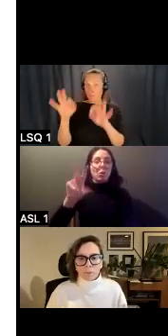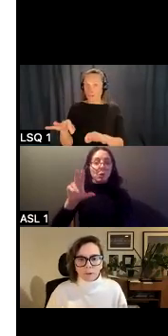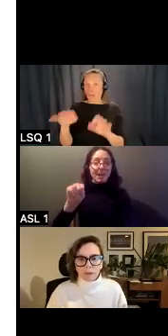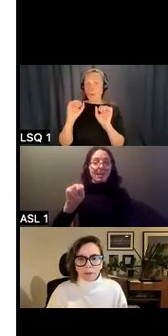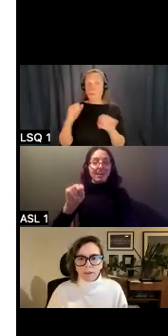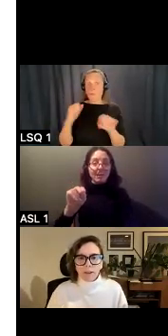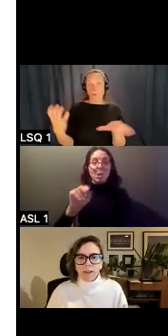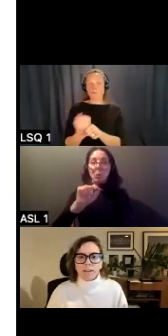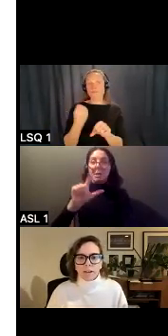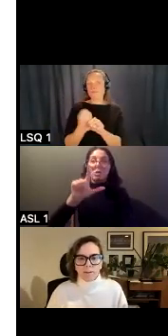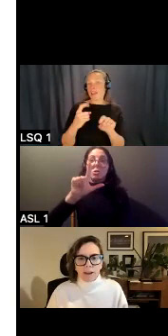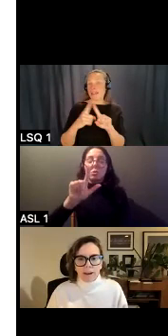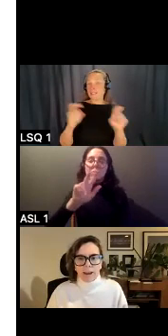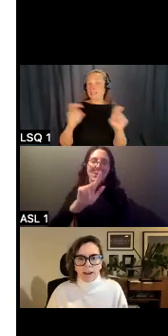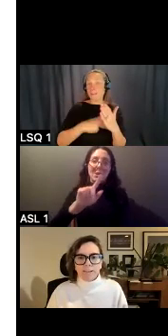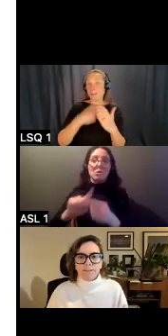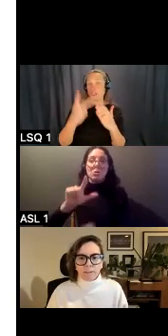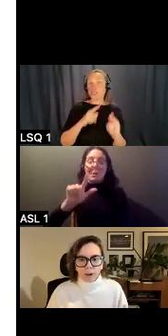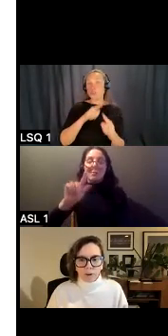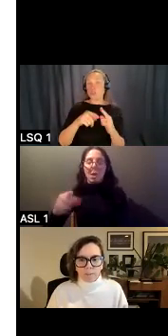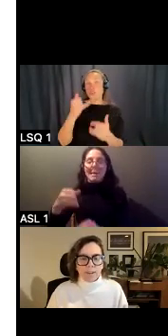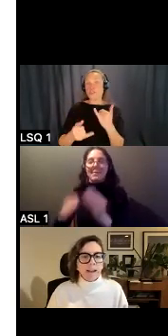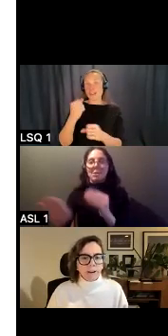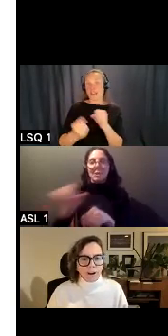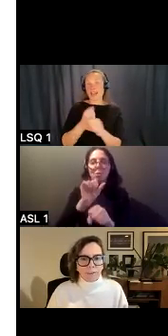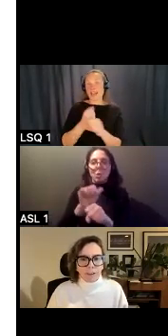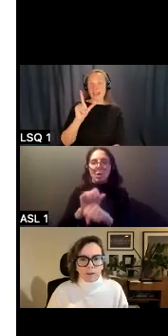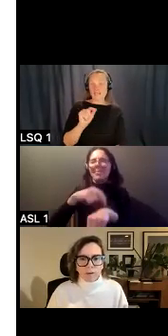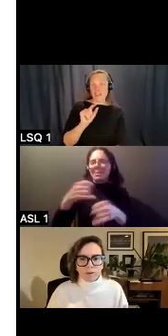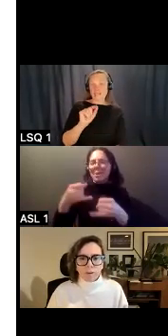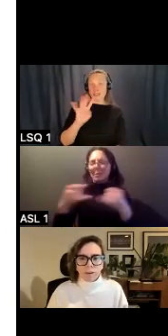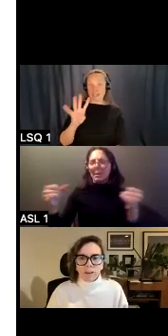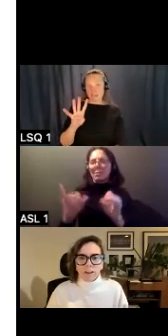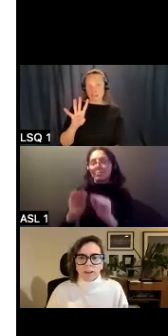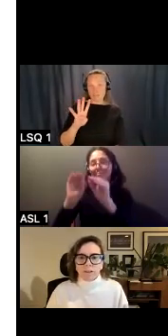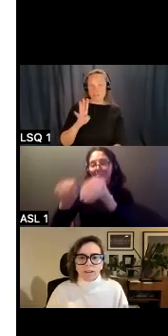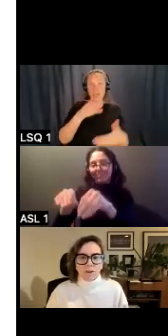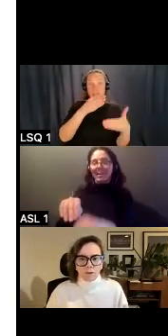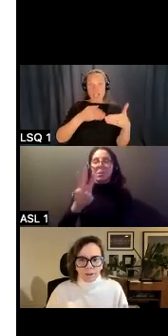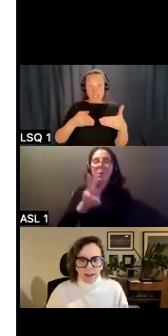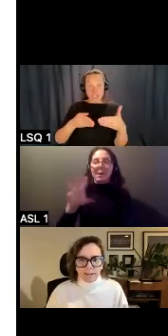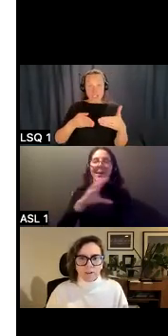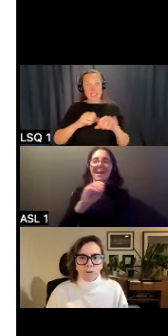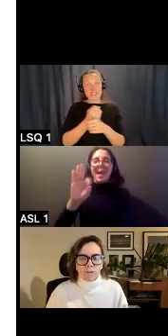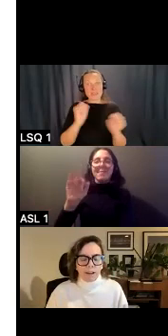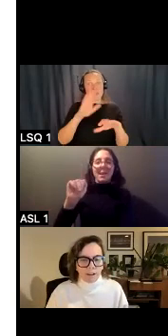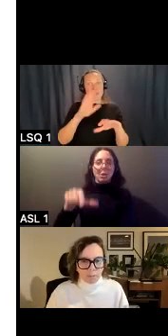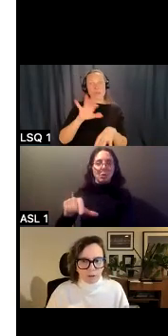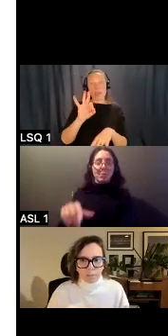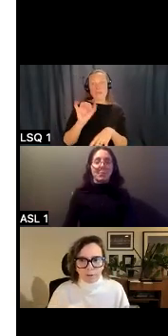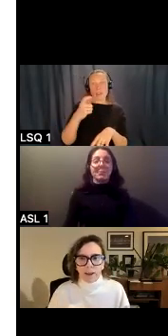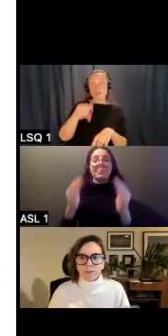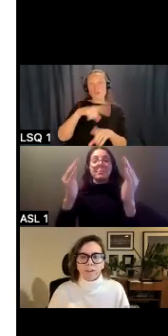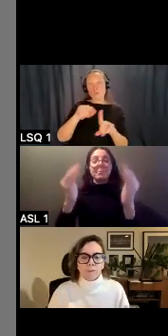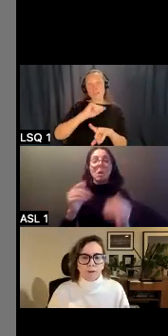complete the work. The timeline is available on our website and in our FAQs. So let's go over next who's eligible